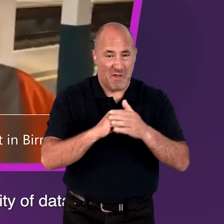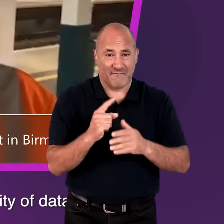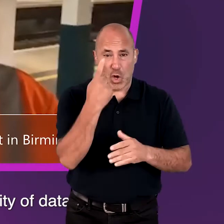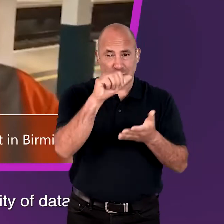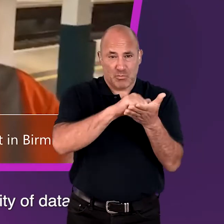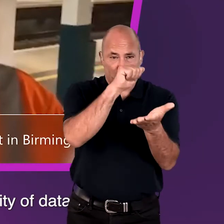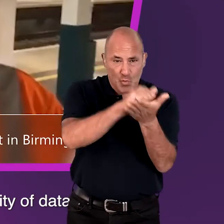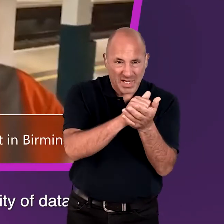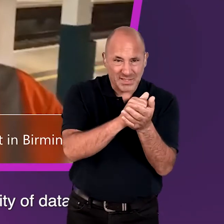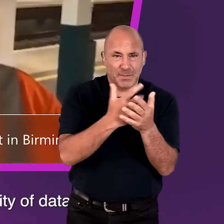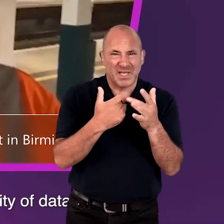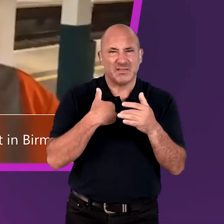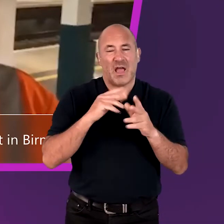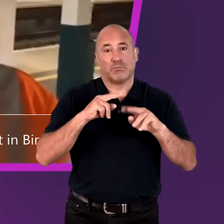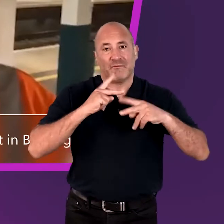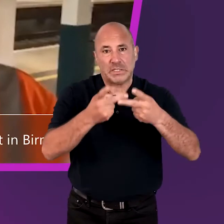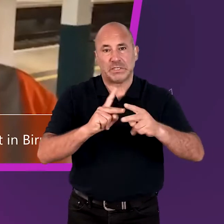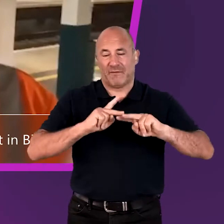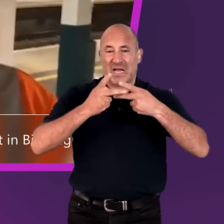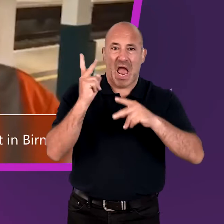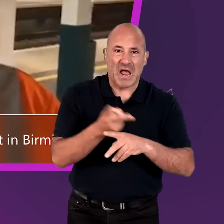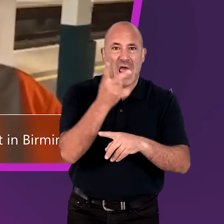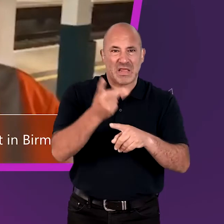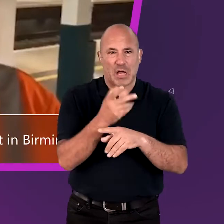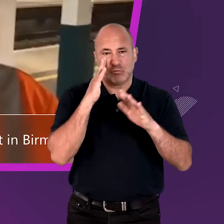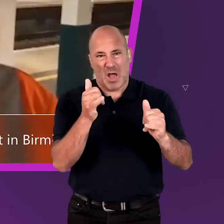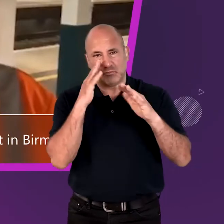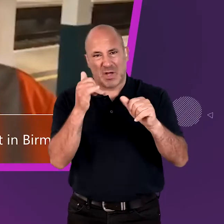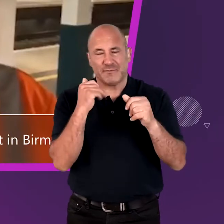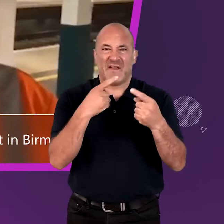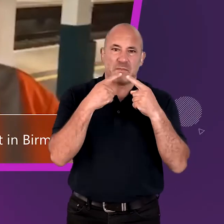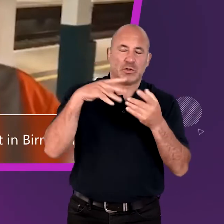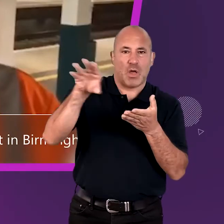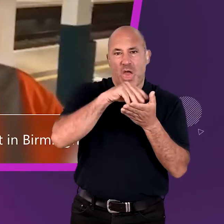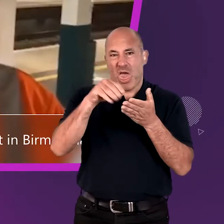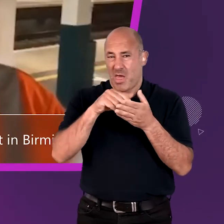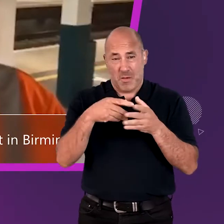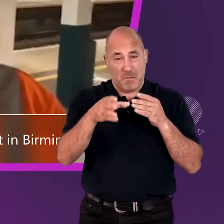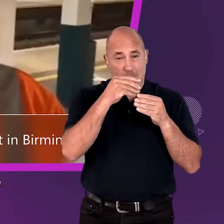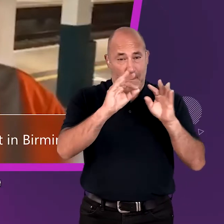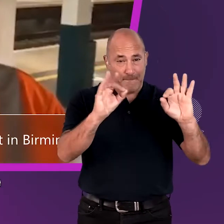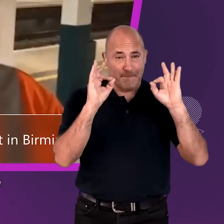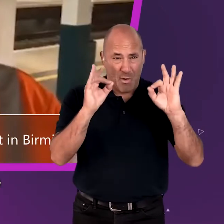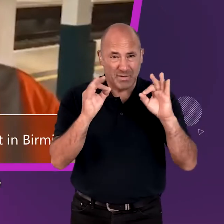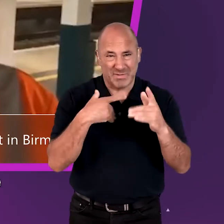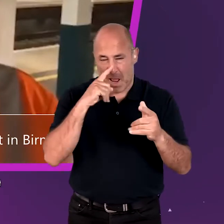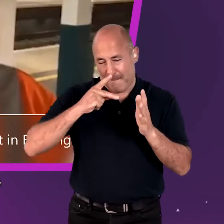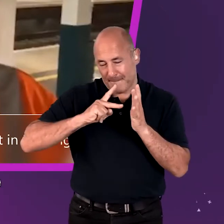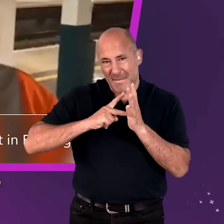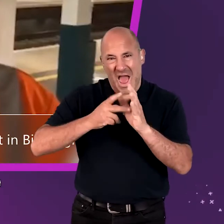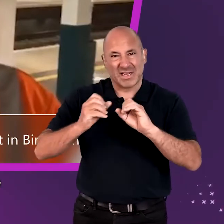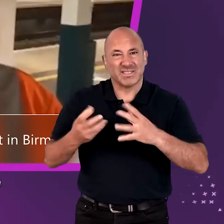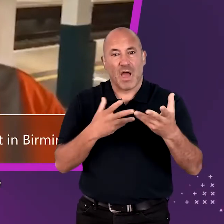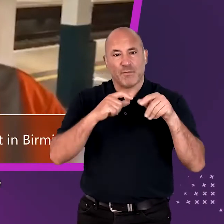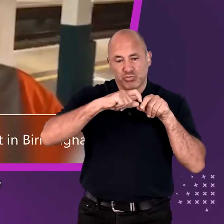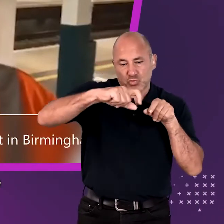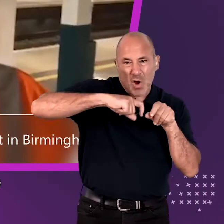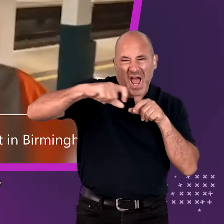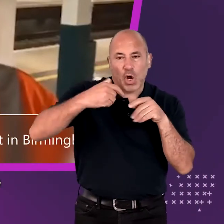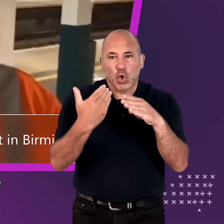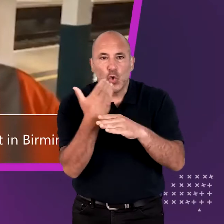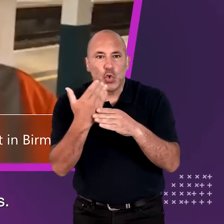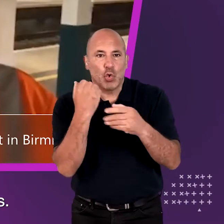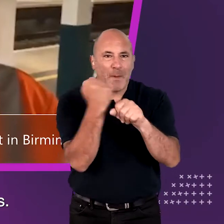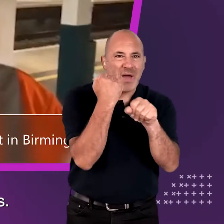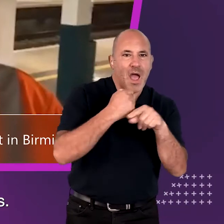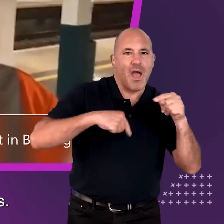data capturing, quality of data, first time correct as well. It'll remove the multiple visits that we take to site to capture the information that